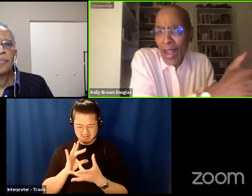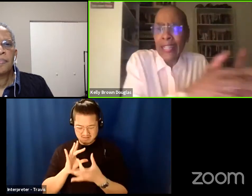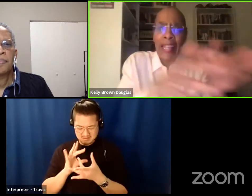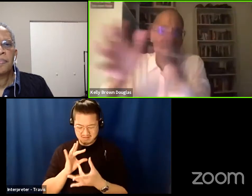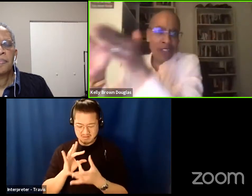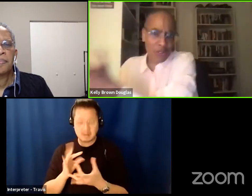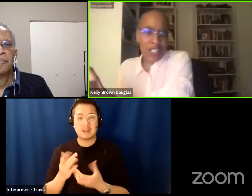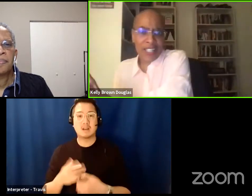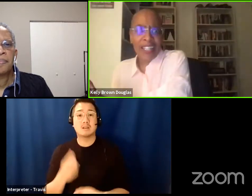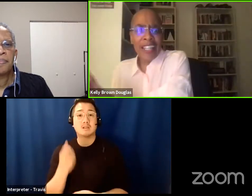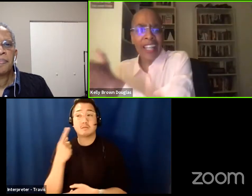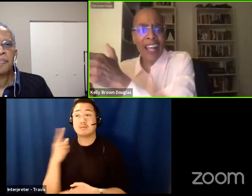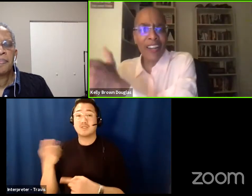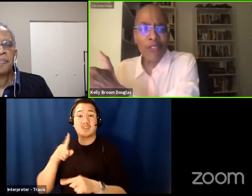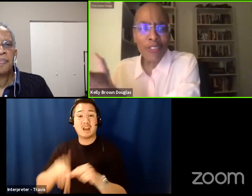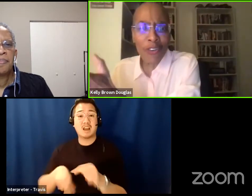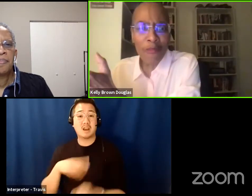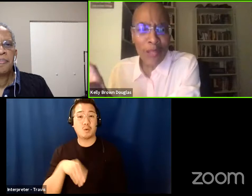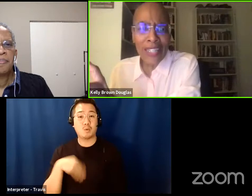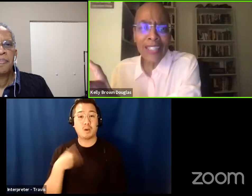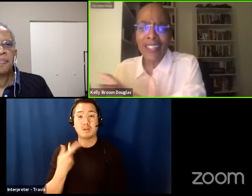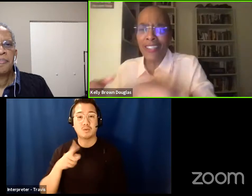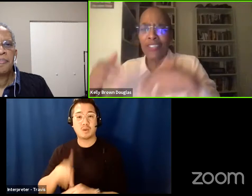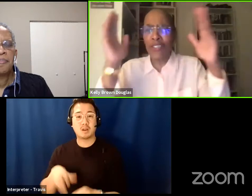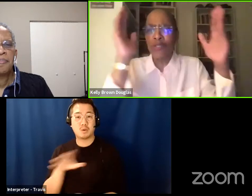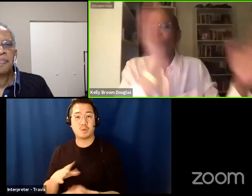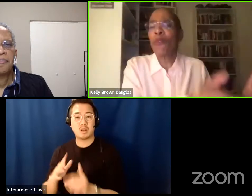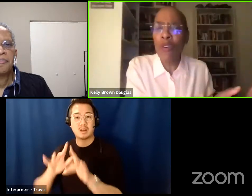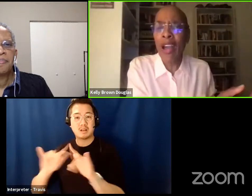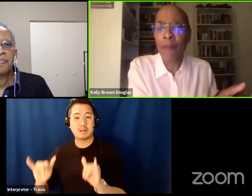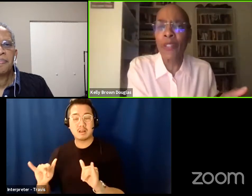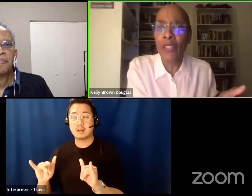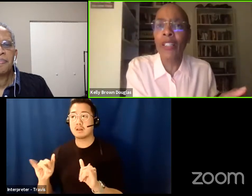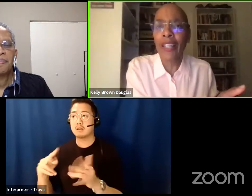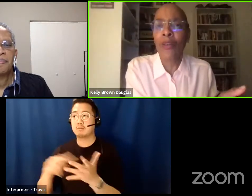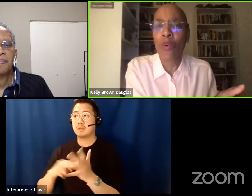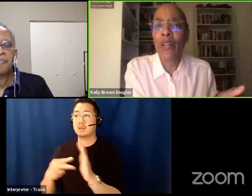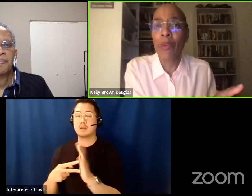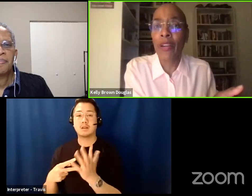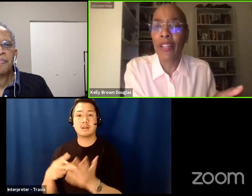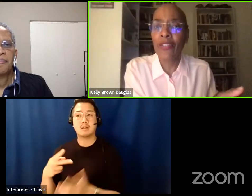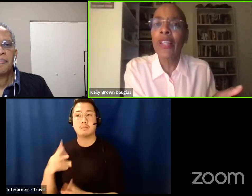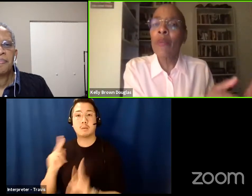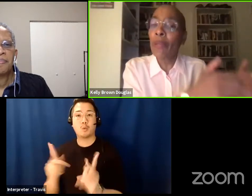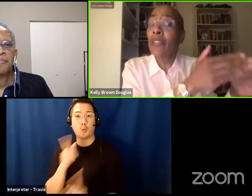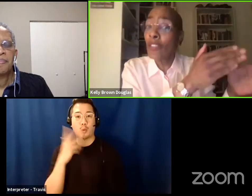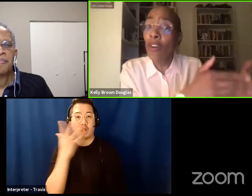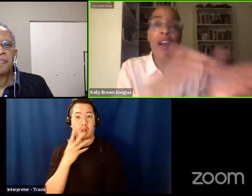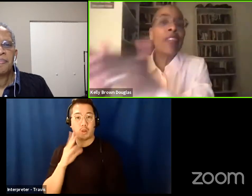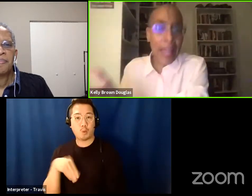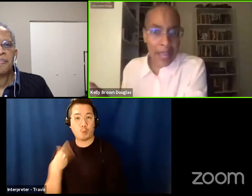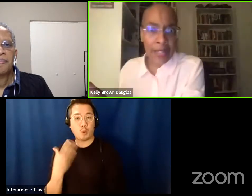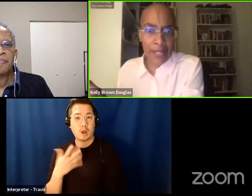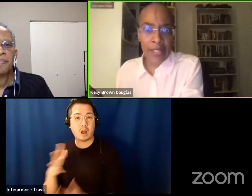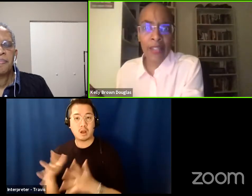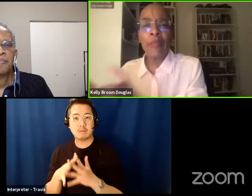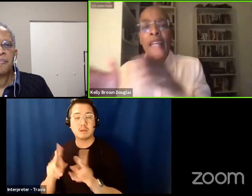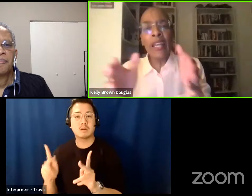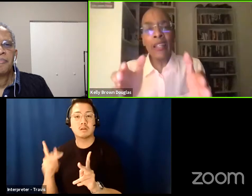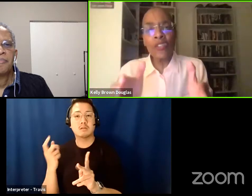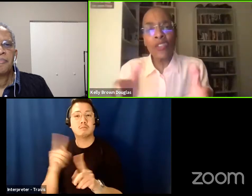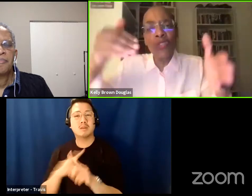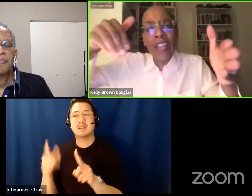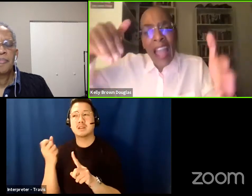be white and Christian. And I don't mean that just those people who happen to look like white Americans, but you don't have to act like